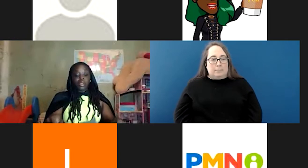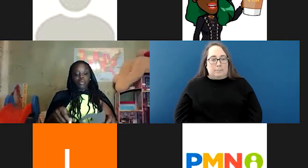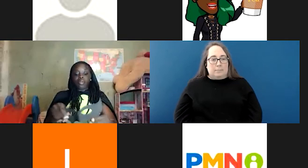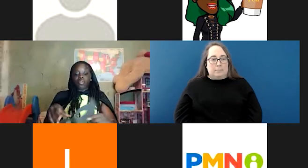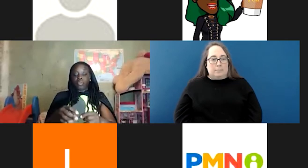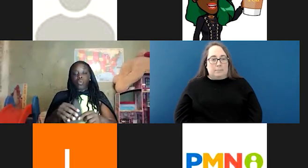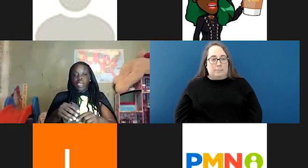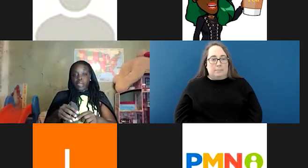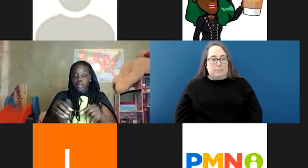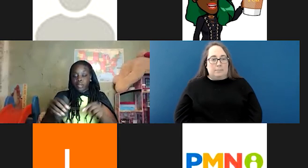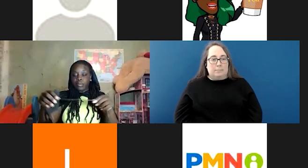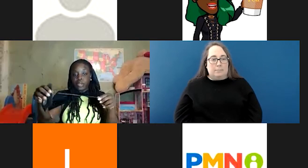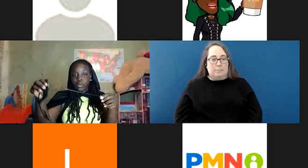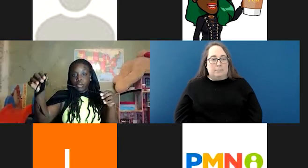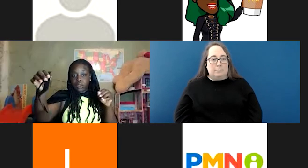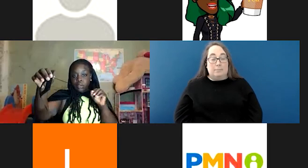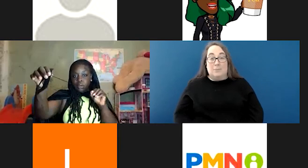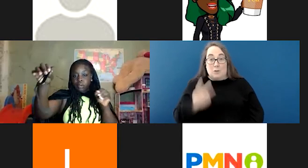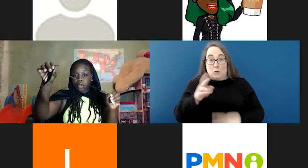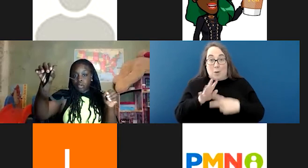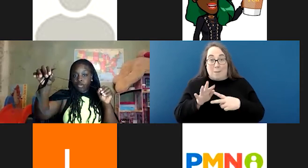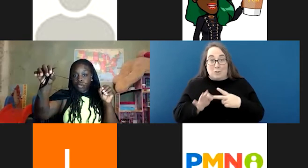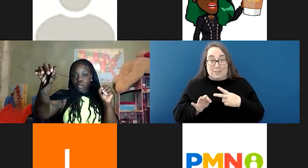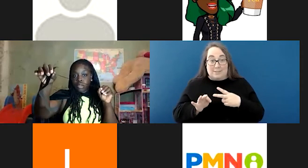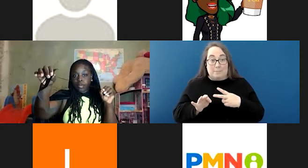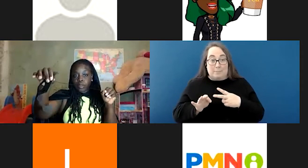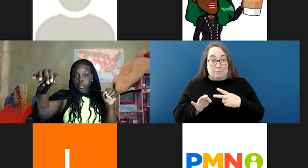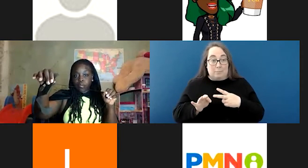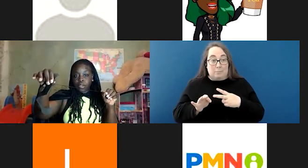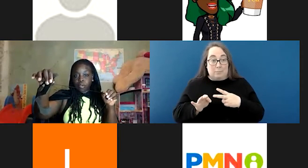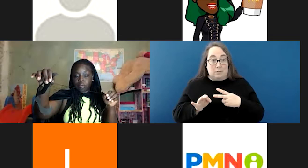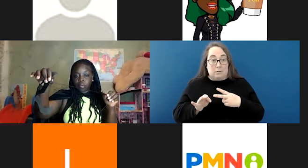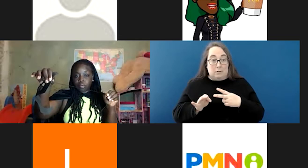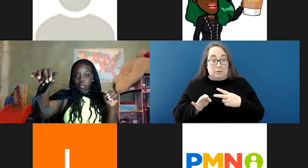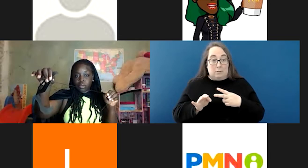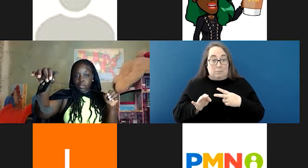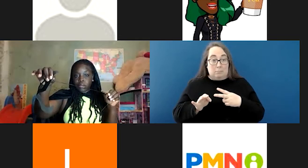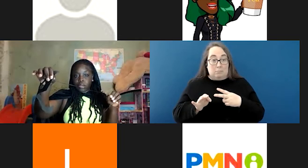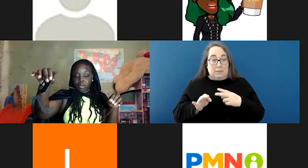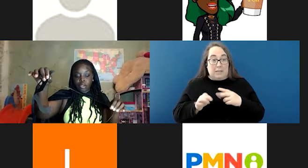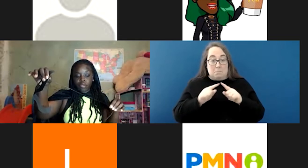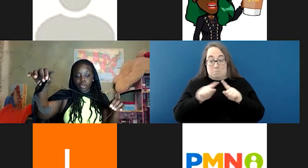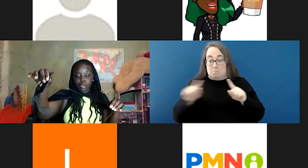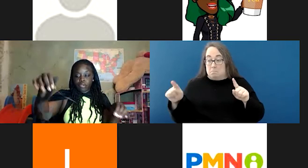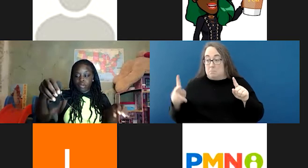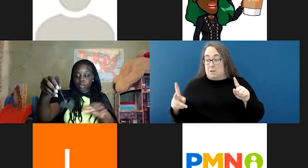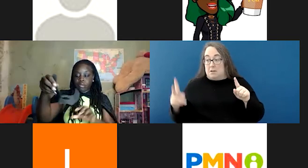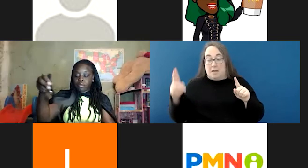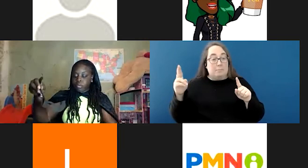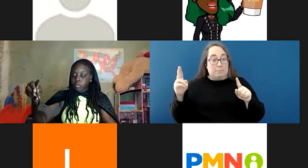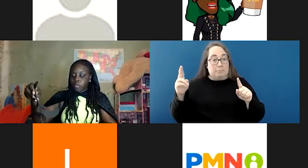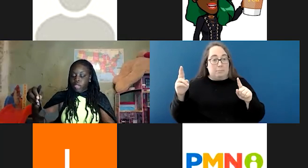You could do this two ways. You could, you know, just cut a piece off here so that you could